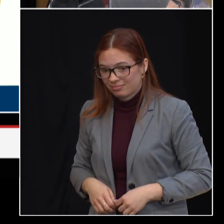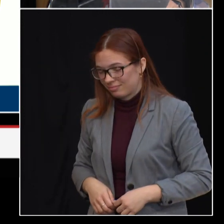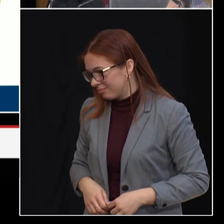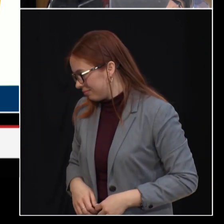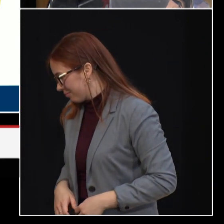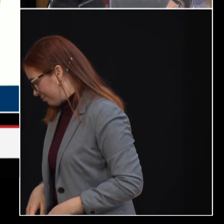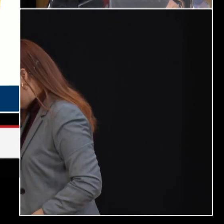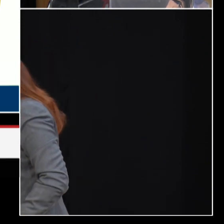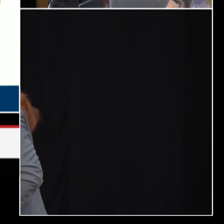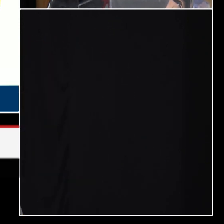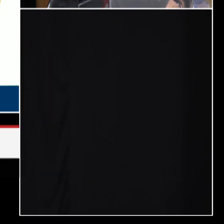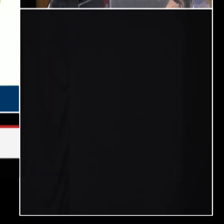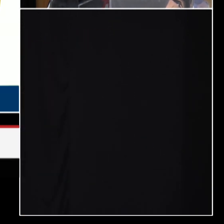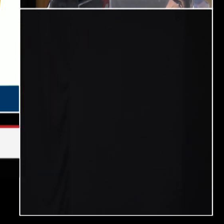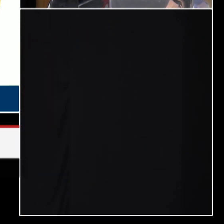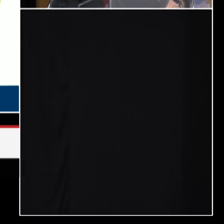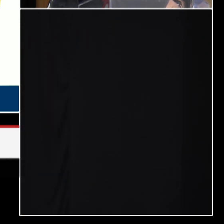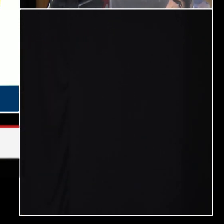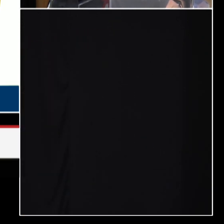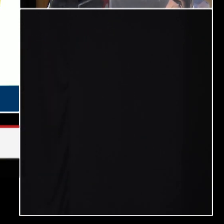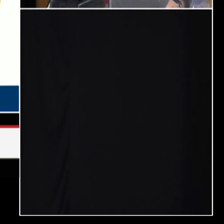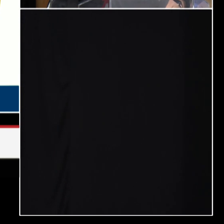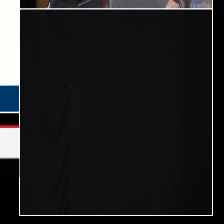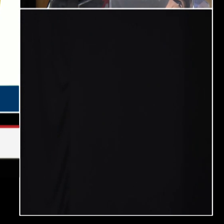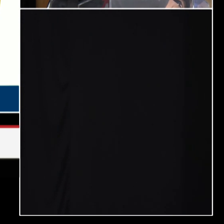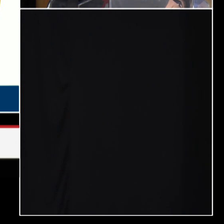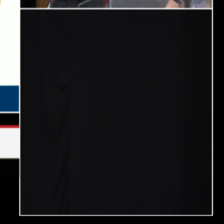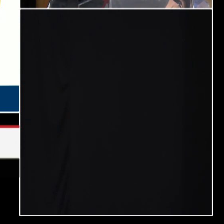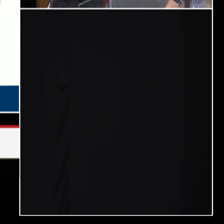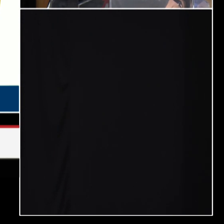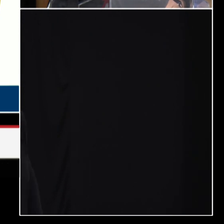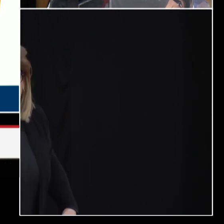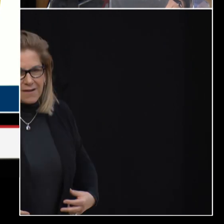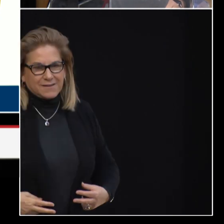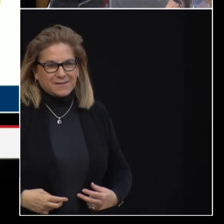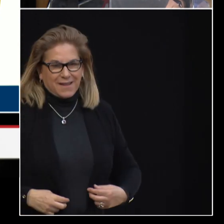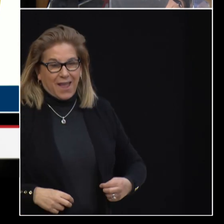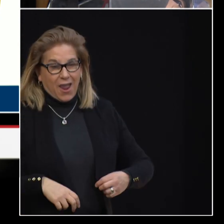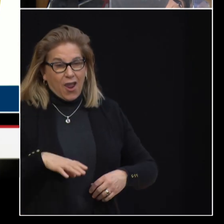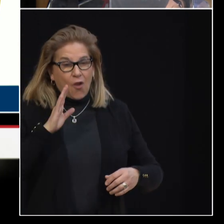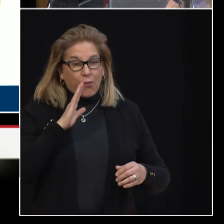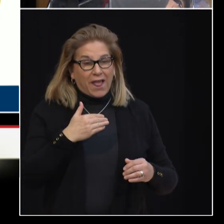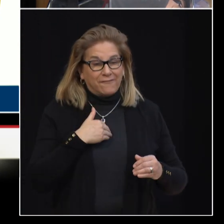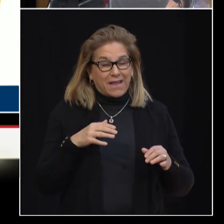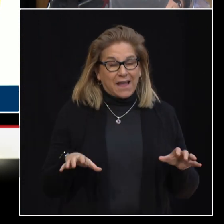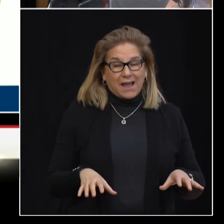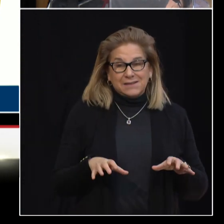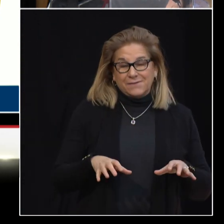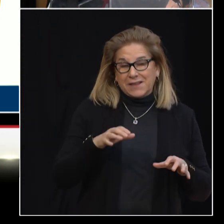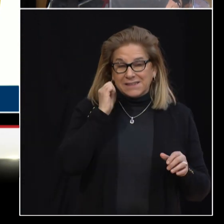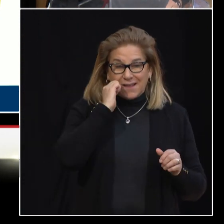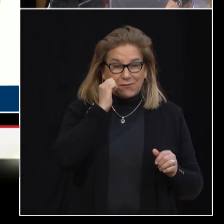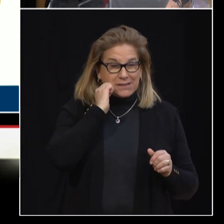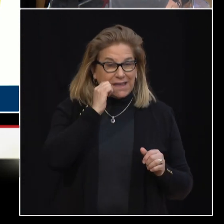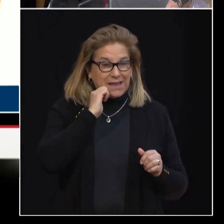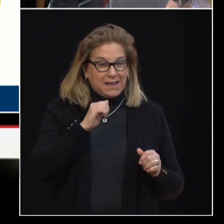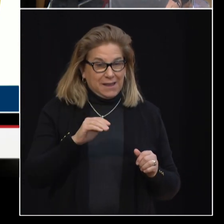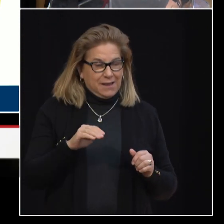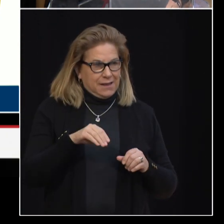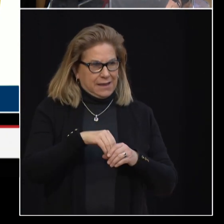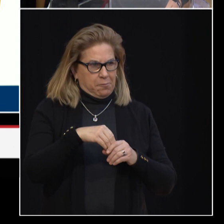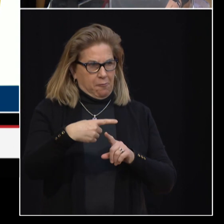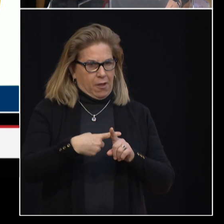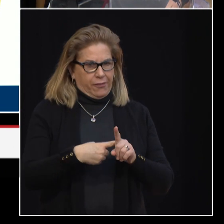We will have activities every day during the week of May, where we will not only highlight the skilled talent that we've